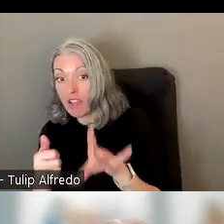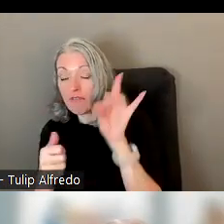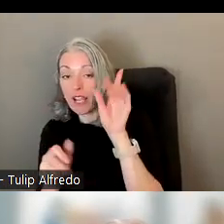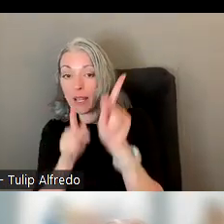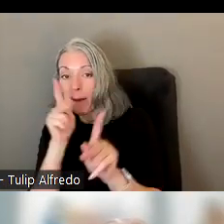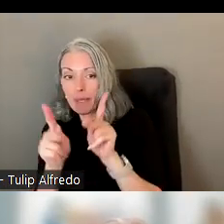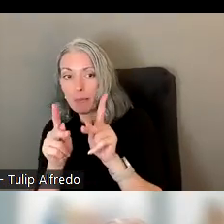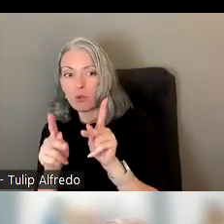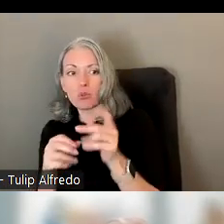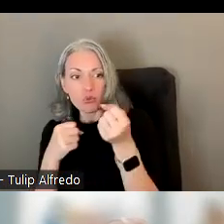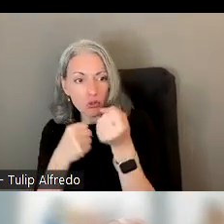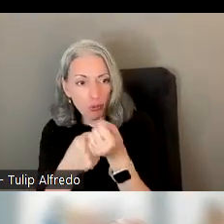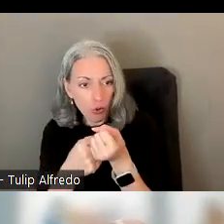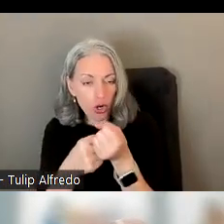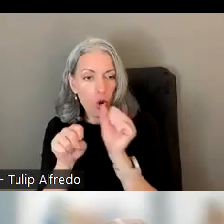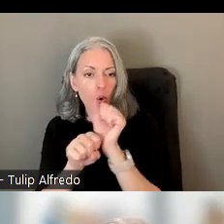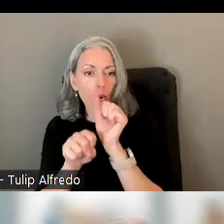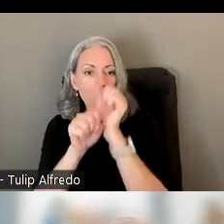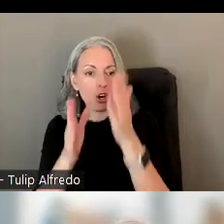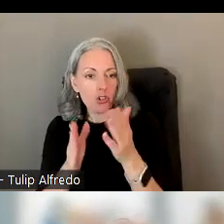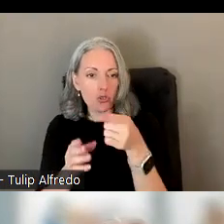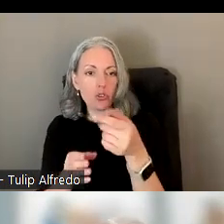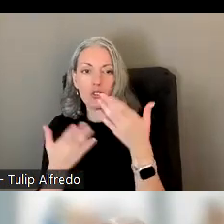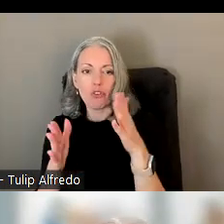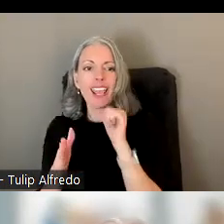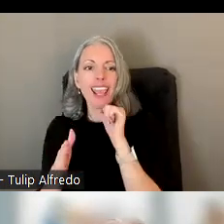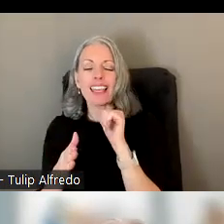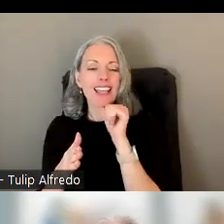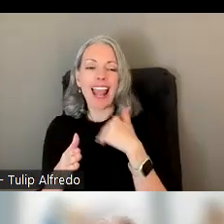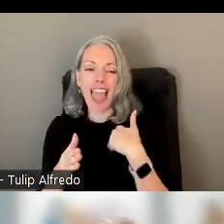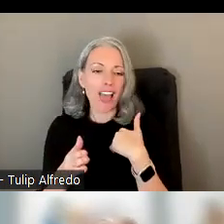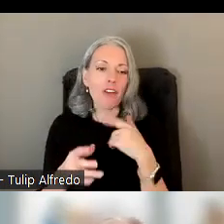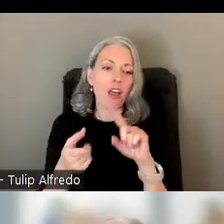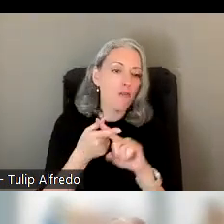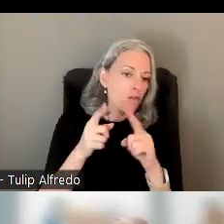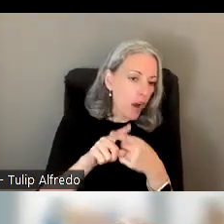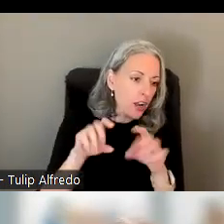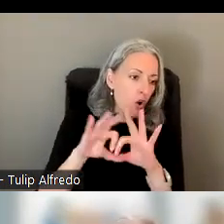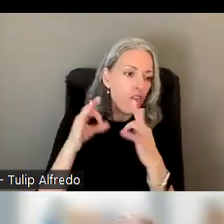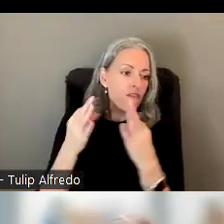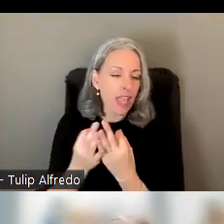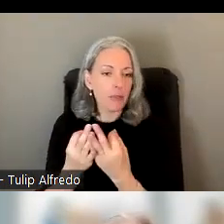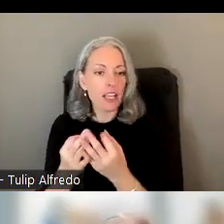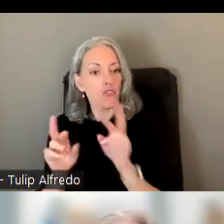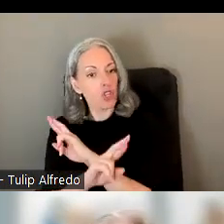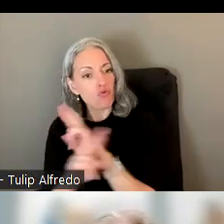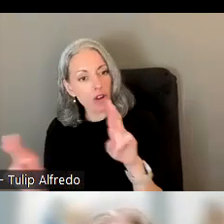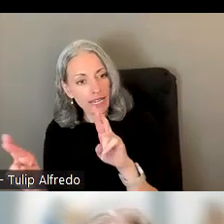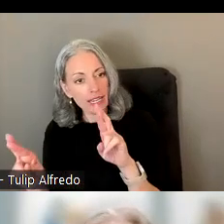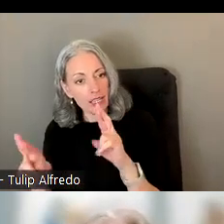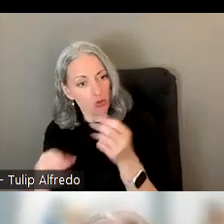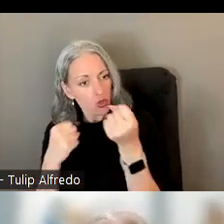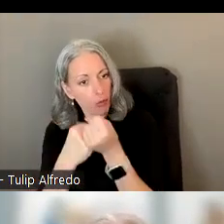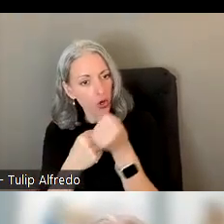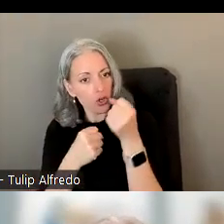in-home supportive services workers. So if you don't already have a friend or family member that you know is ready to go to be your